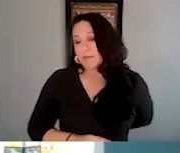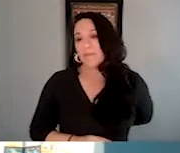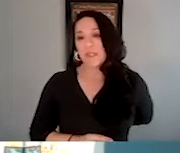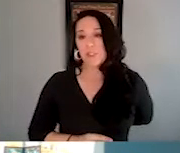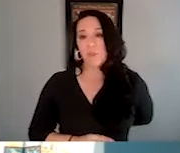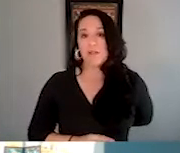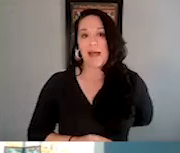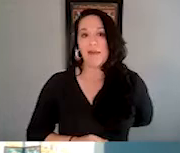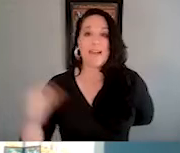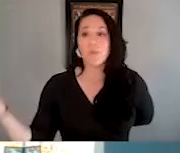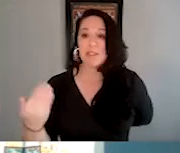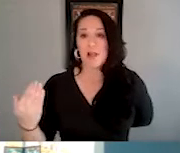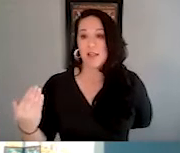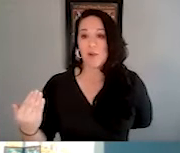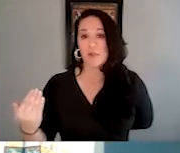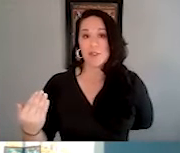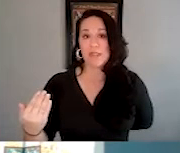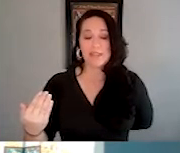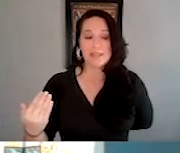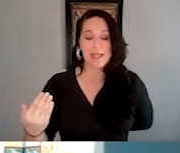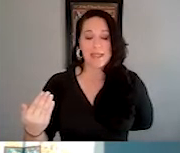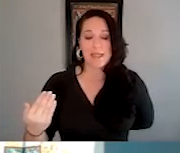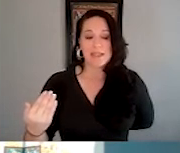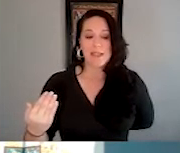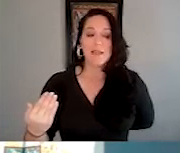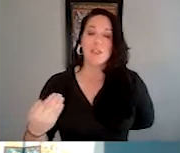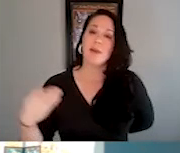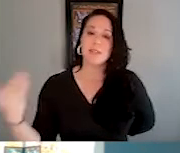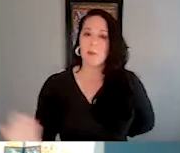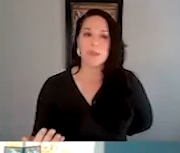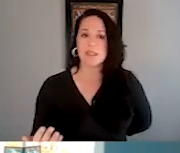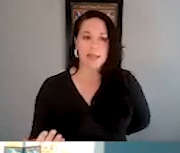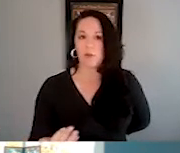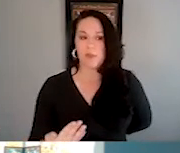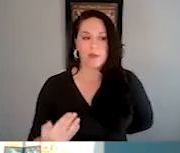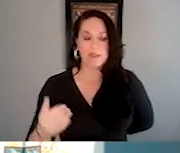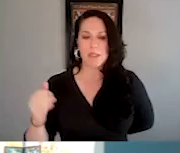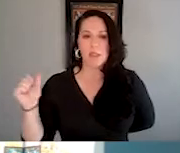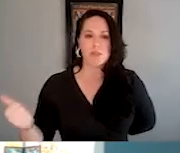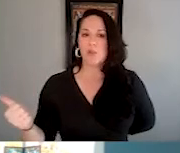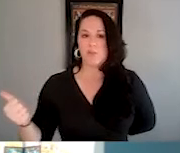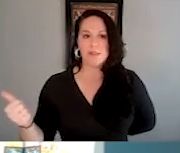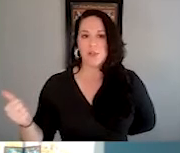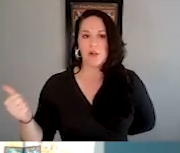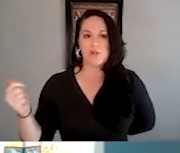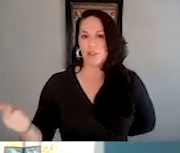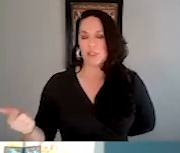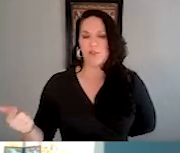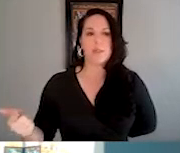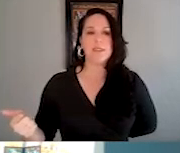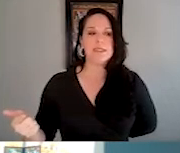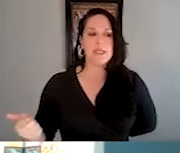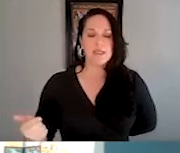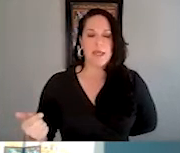be fair, make sure we're allowing everyone to talk in coalition meetings, that it's not just about someone with a title, whether it's a school administrator or